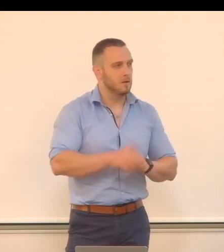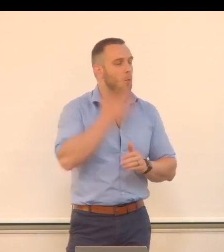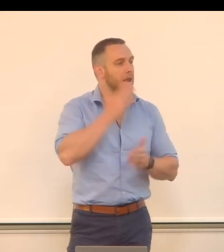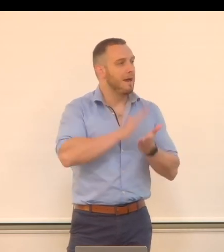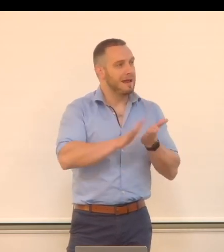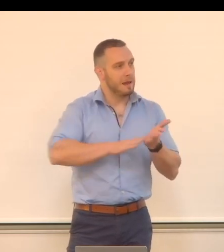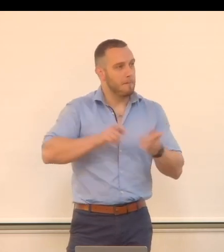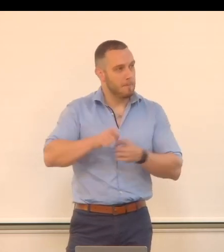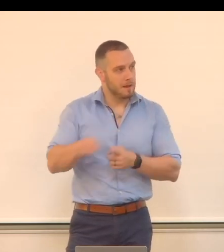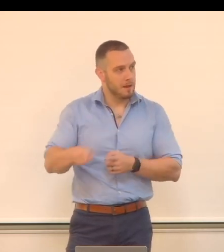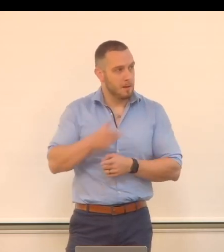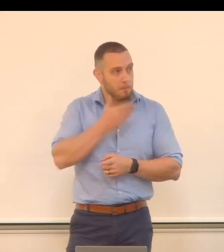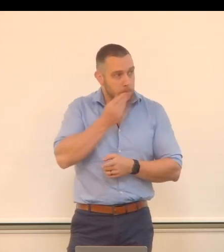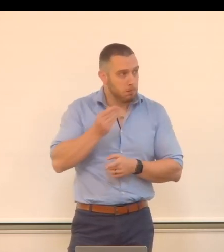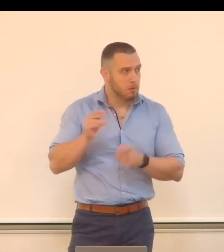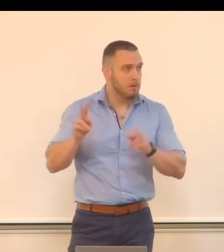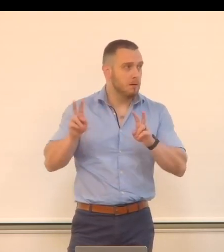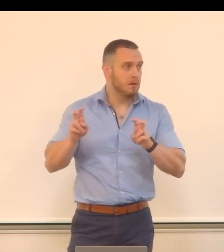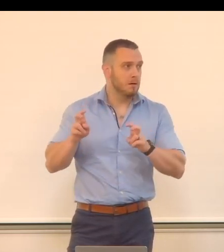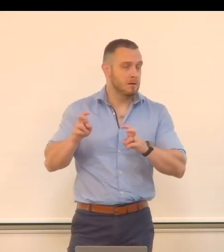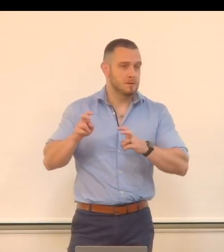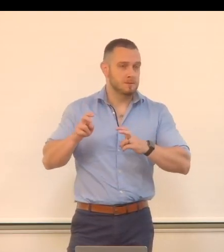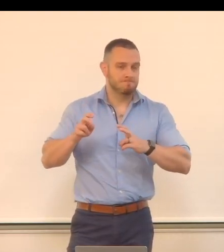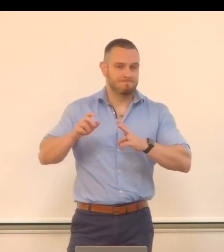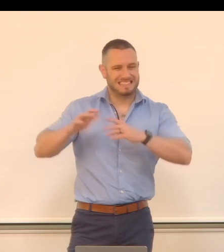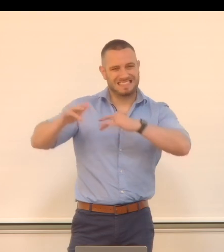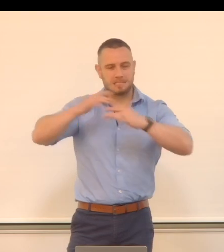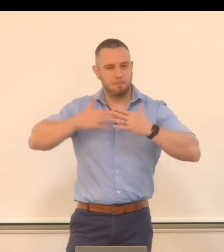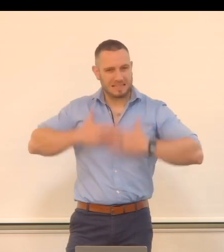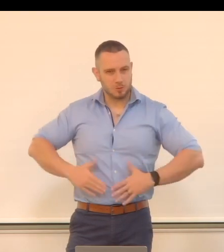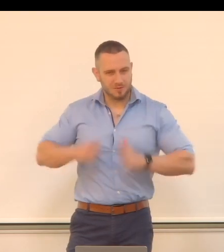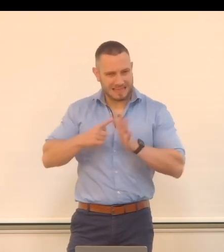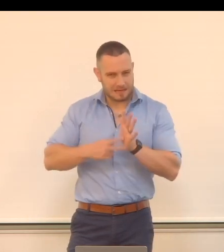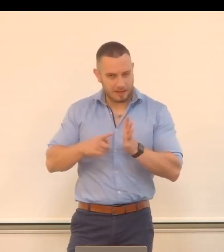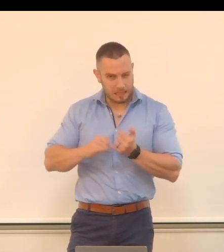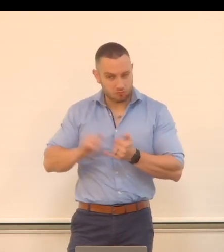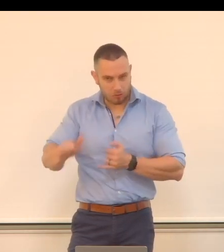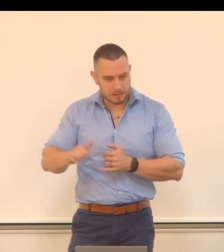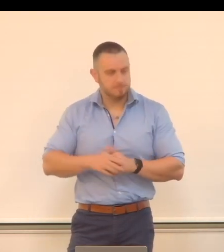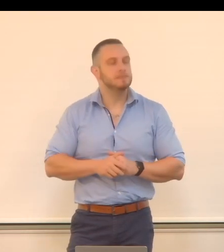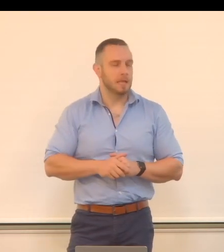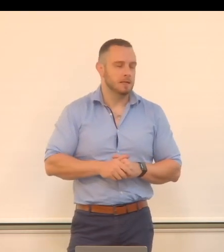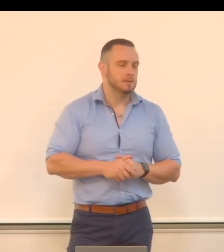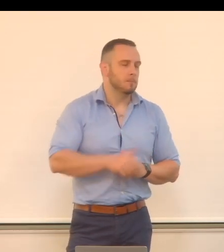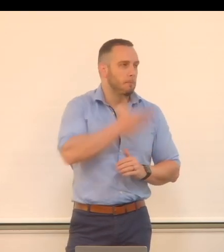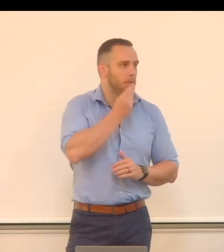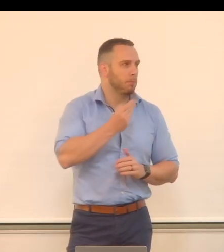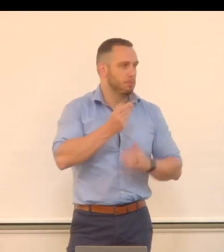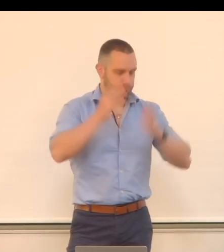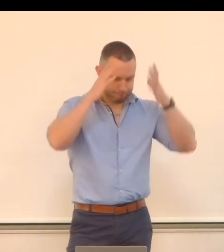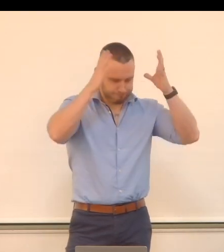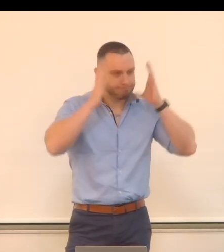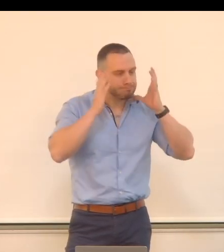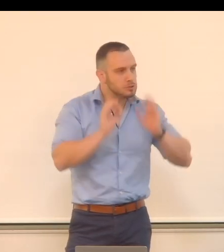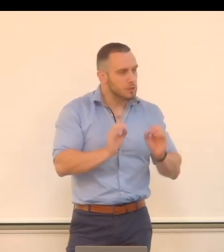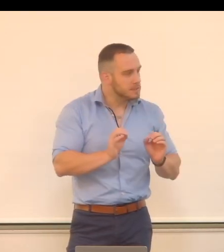HMP, there are no quote-unquote spacesuits, correct, for EVAs? Right, yeah, you don't wear a spacesuit to go outside the habitat. They're